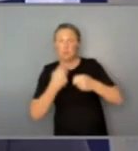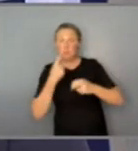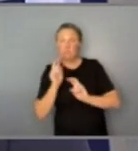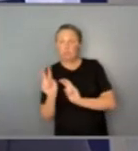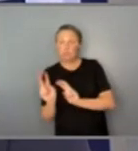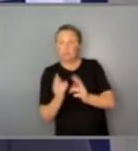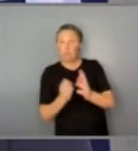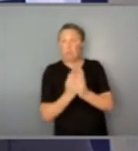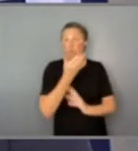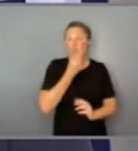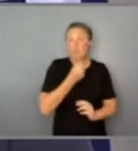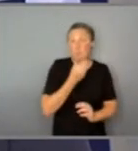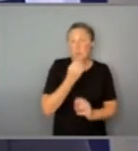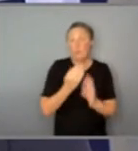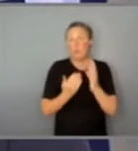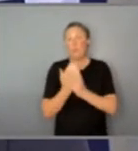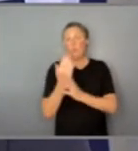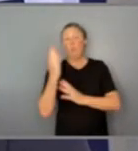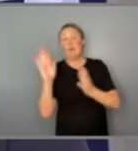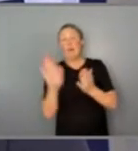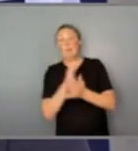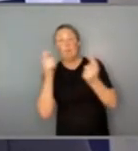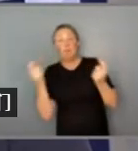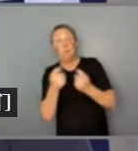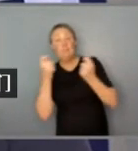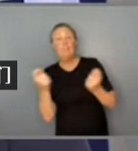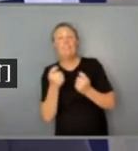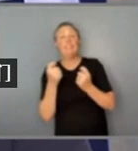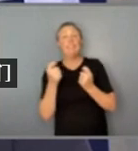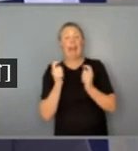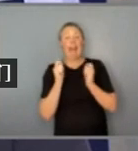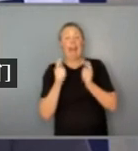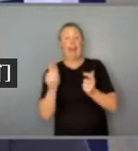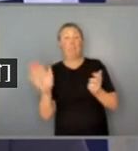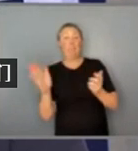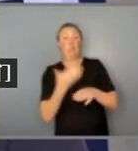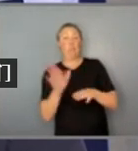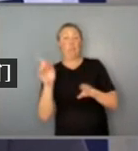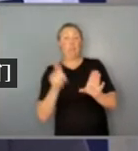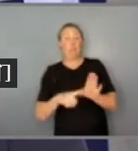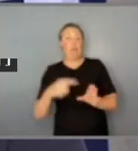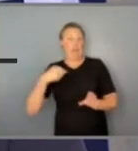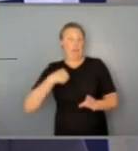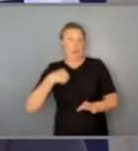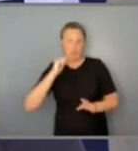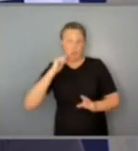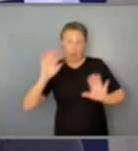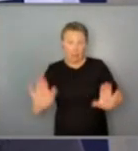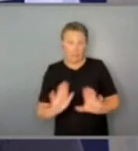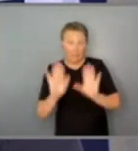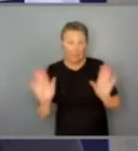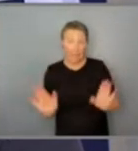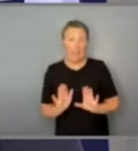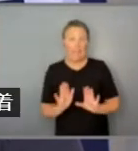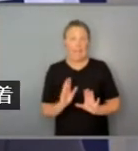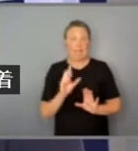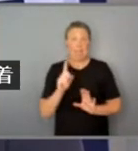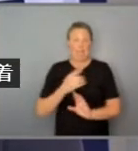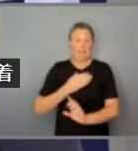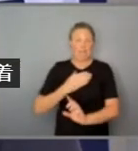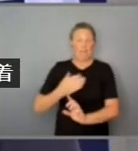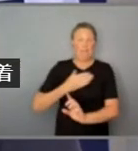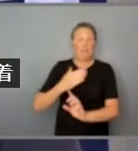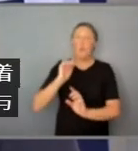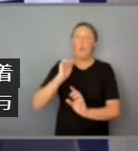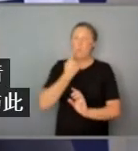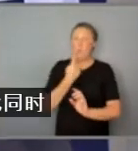new year, before I take a break. And because we really need to get these things sorted over the next couple of weeks as we see